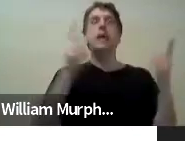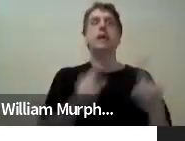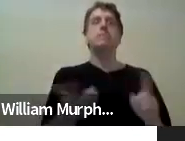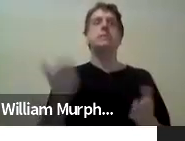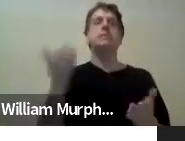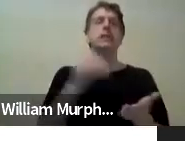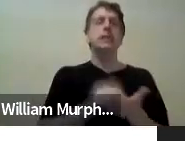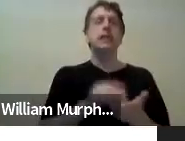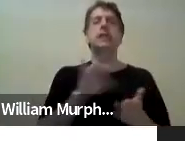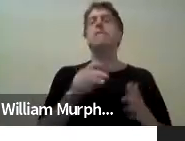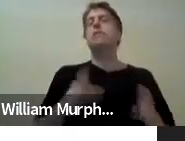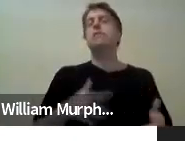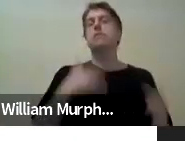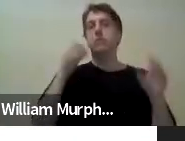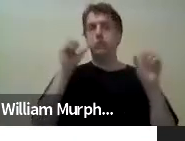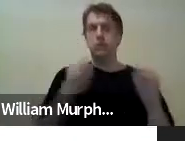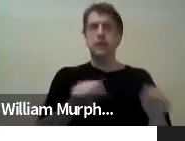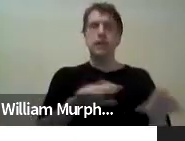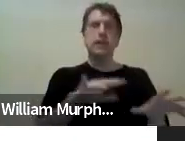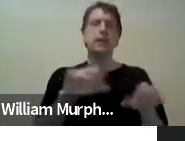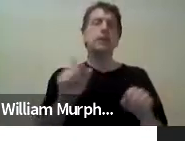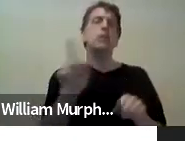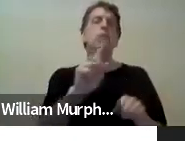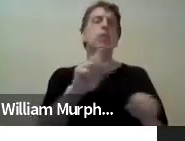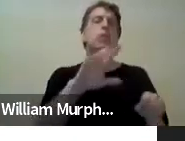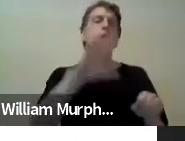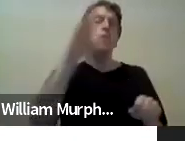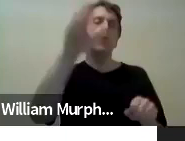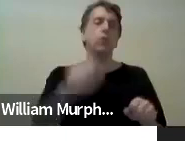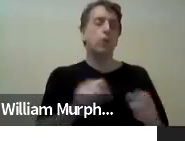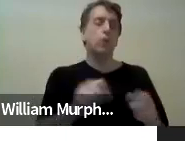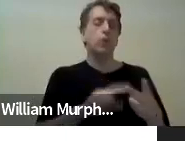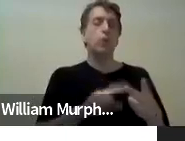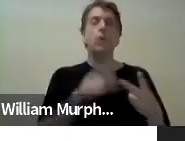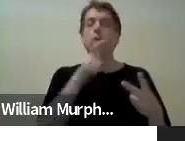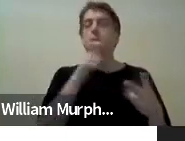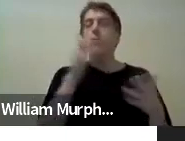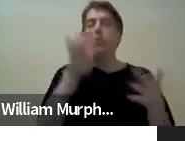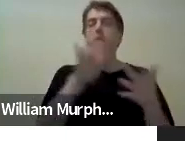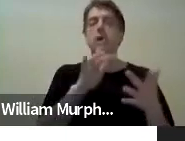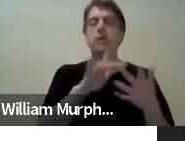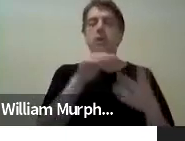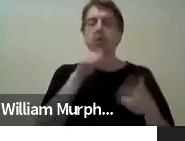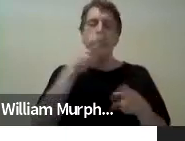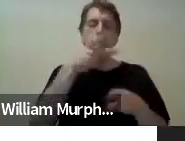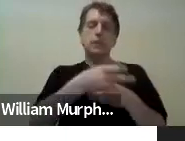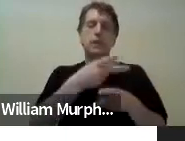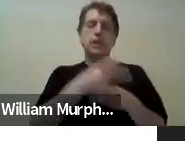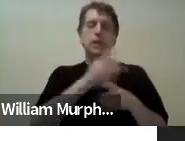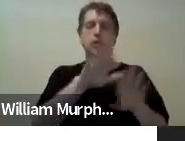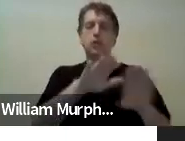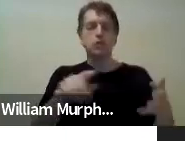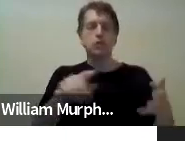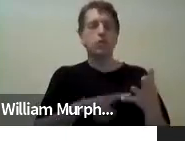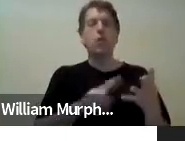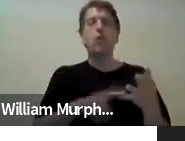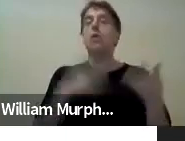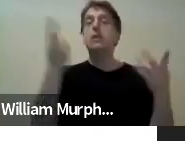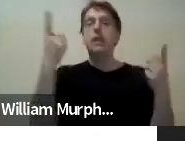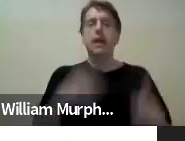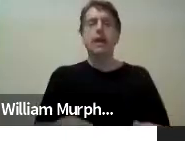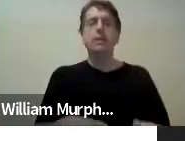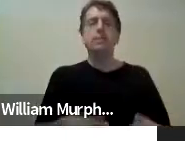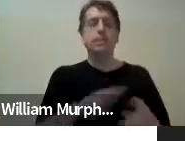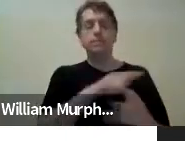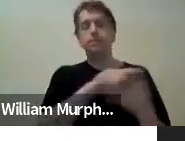the ability to leave. Where would you go? Who could you call? Who will take care of your children? What will happen?